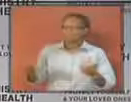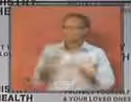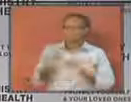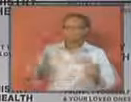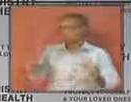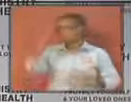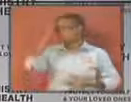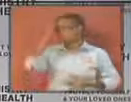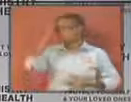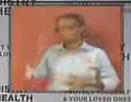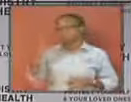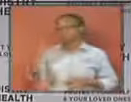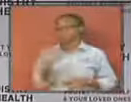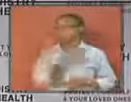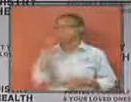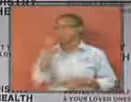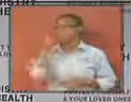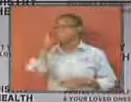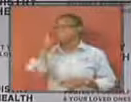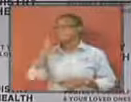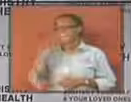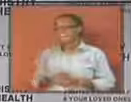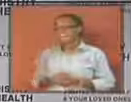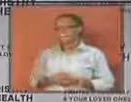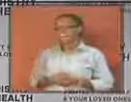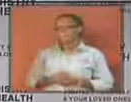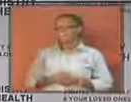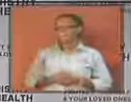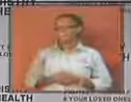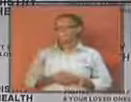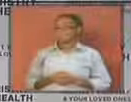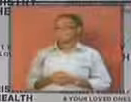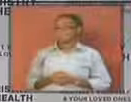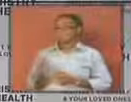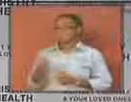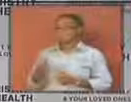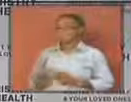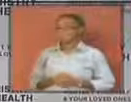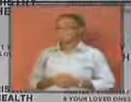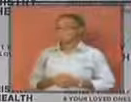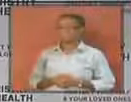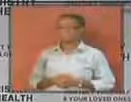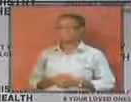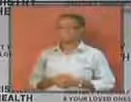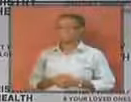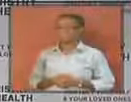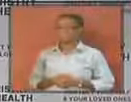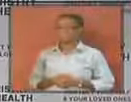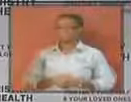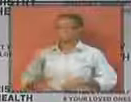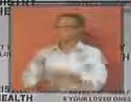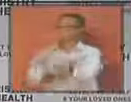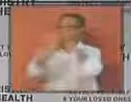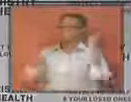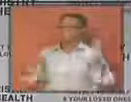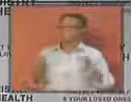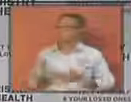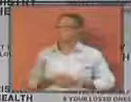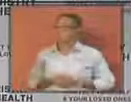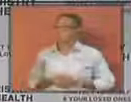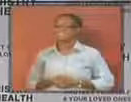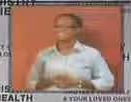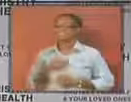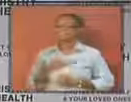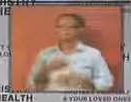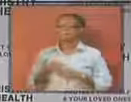Are we ready with Radio Tamarind at this point in time? Yes, I see him coming. Yes, good morning. Clayton Clark, Radio Tamarind.